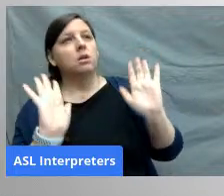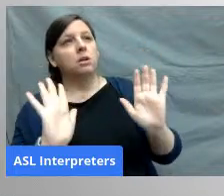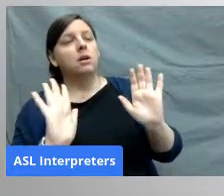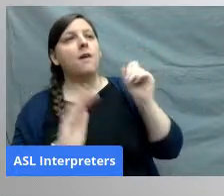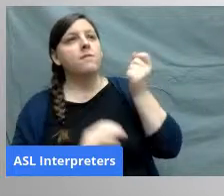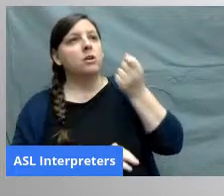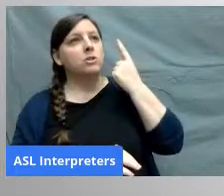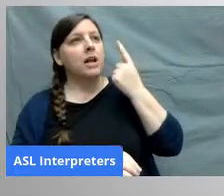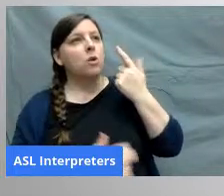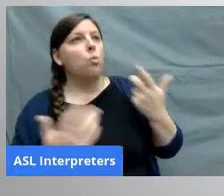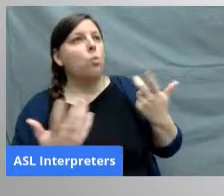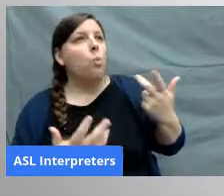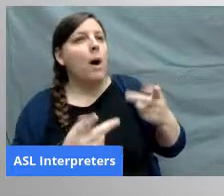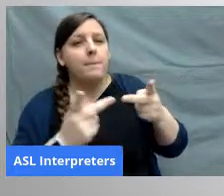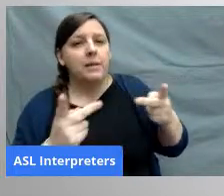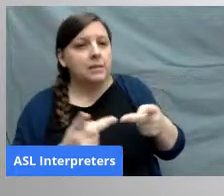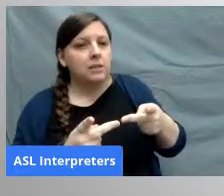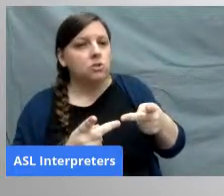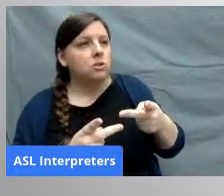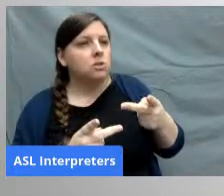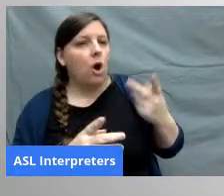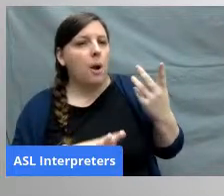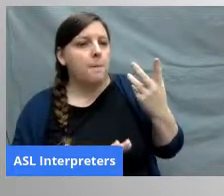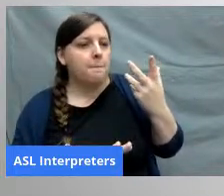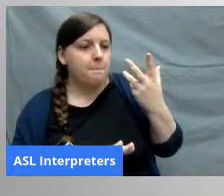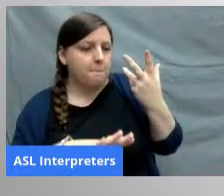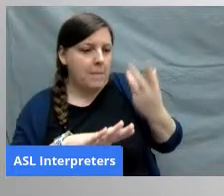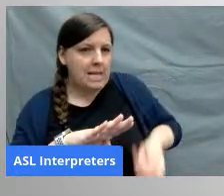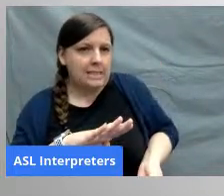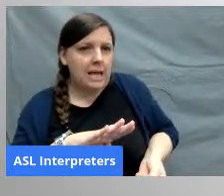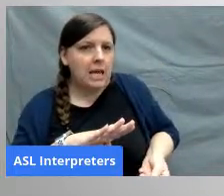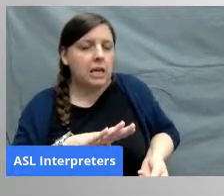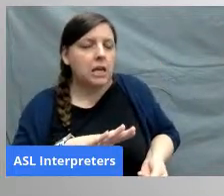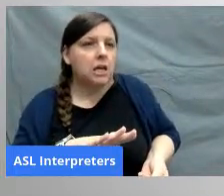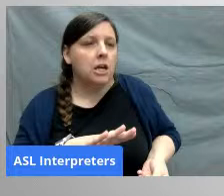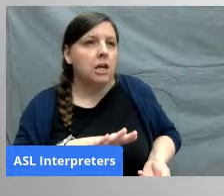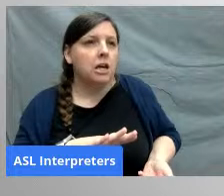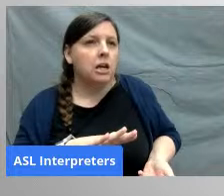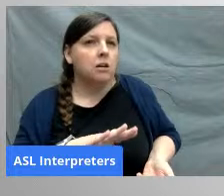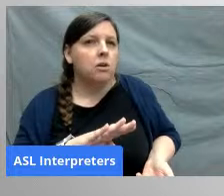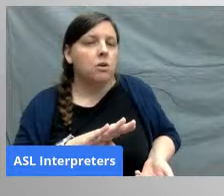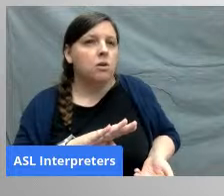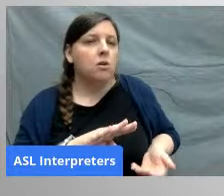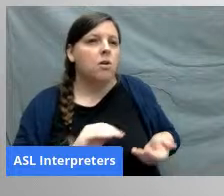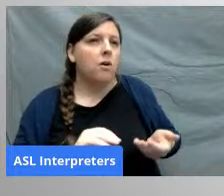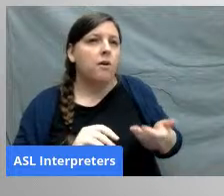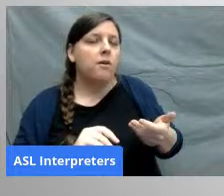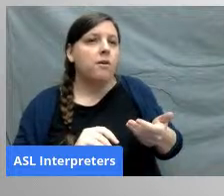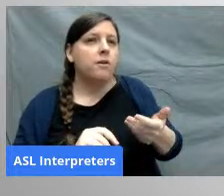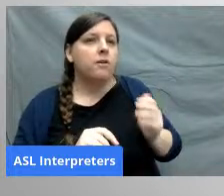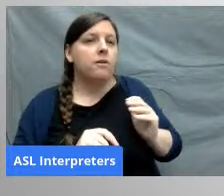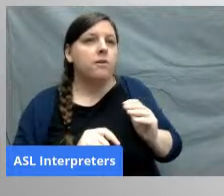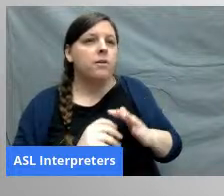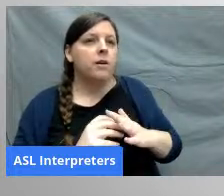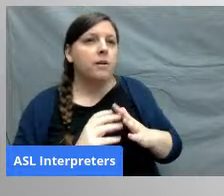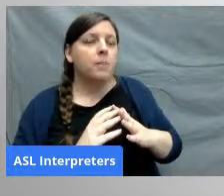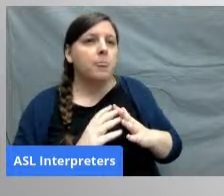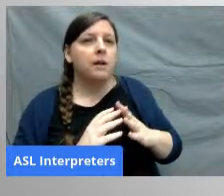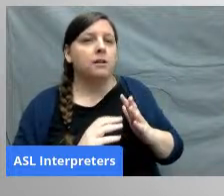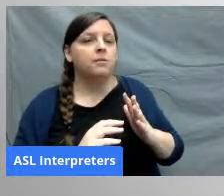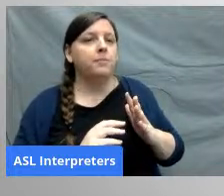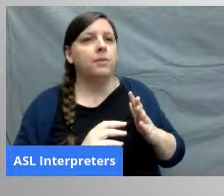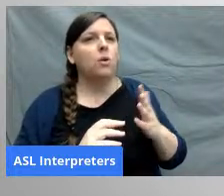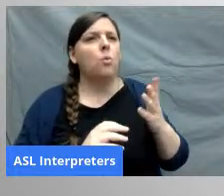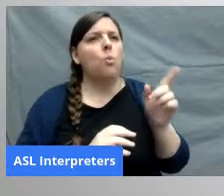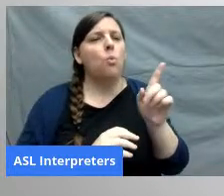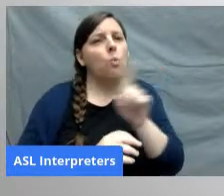what positions are missing, where are we in the health of our instructional staff, where